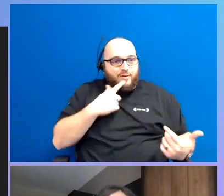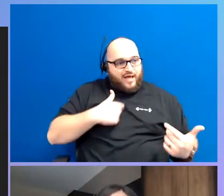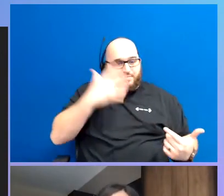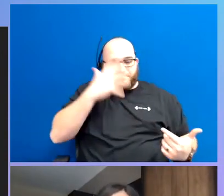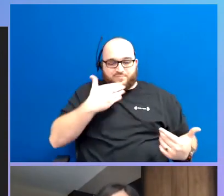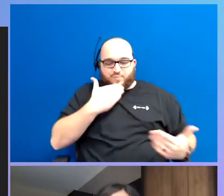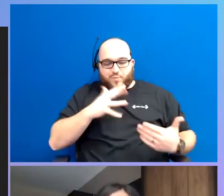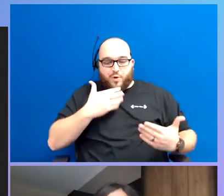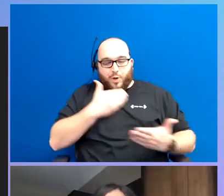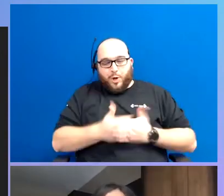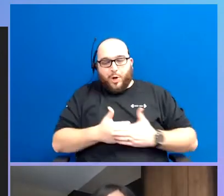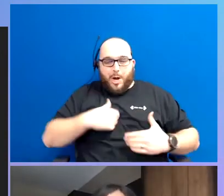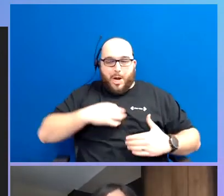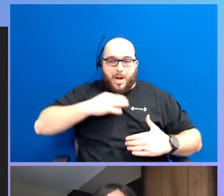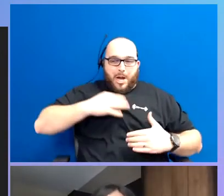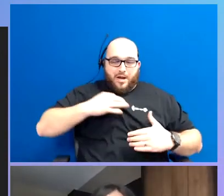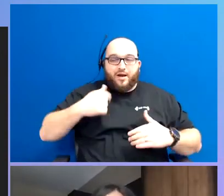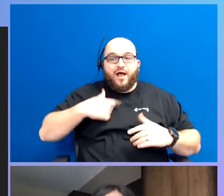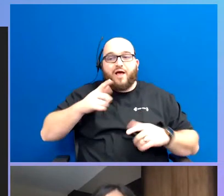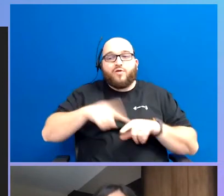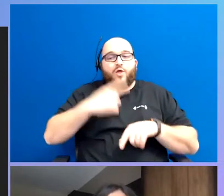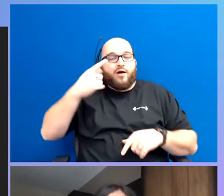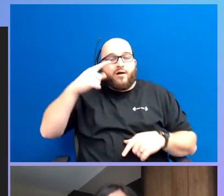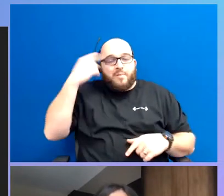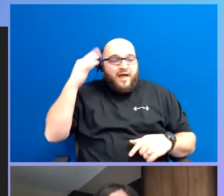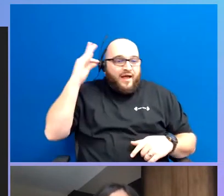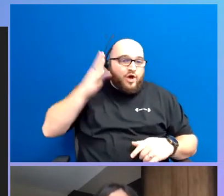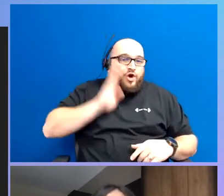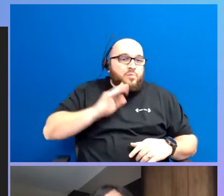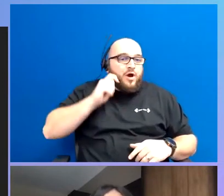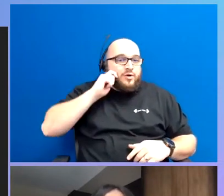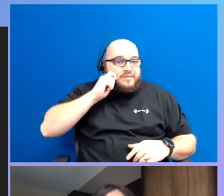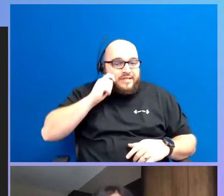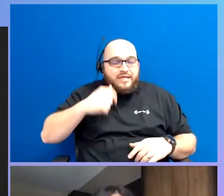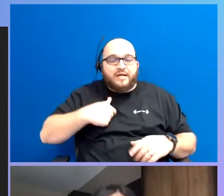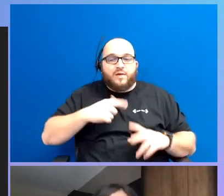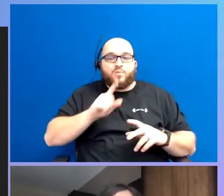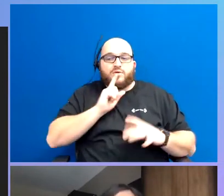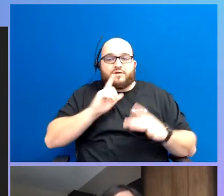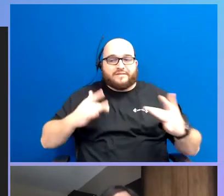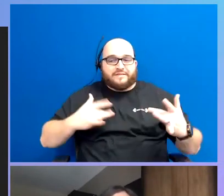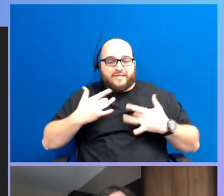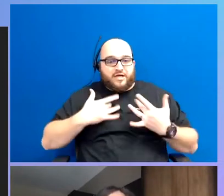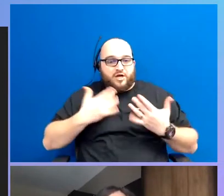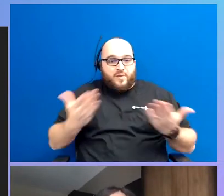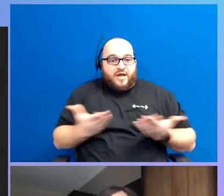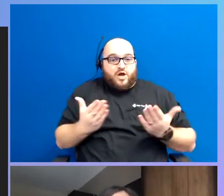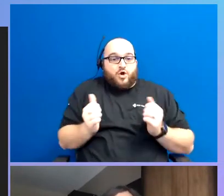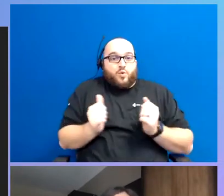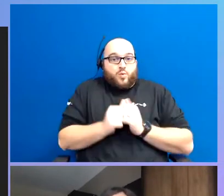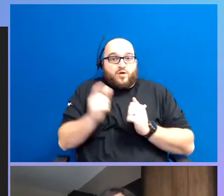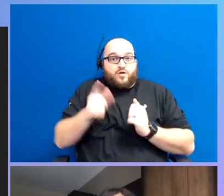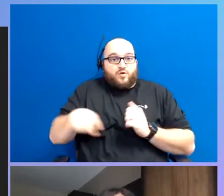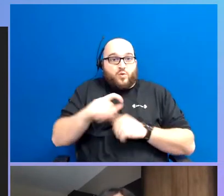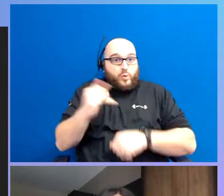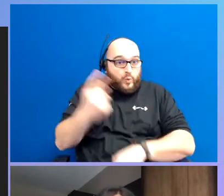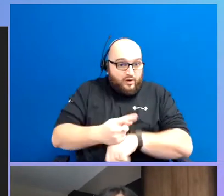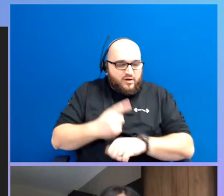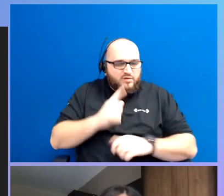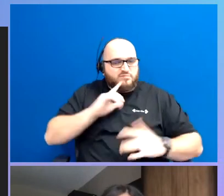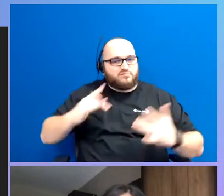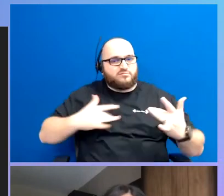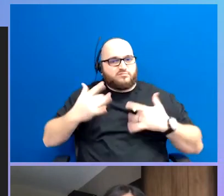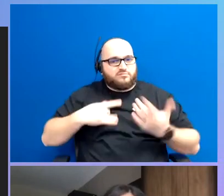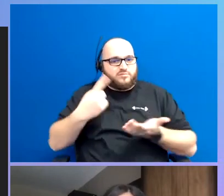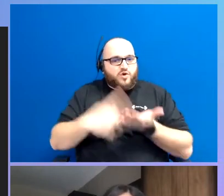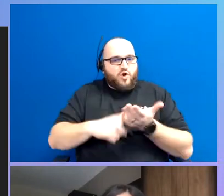well. I have long black hair, I'm brown skinned, and I'm really excited to be here today and really excited to talk about something that's